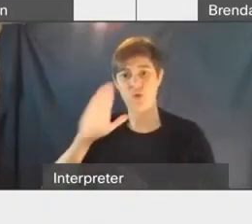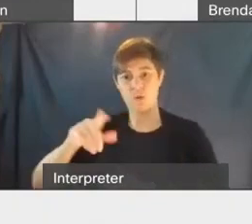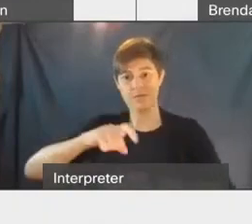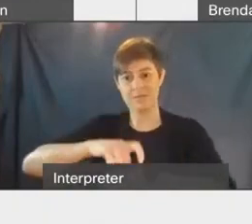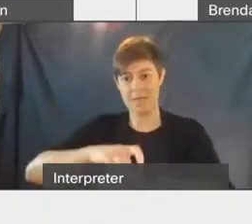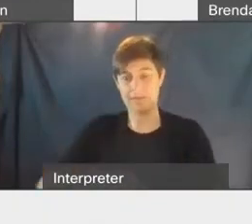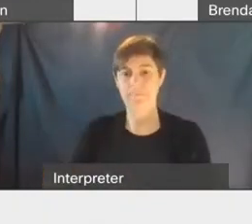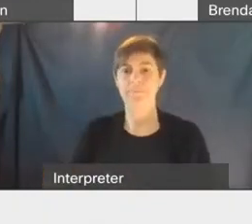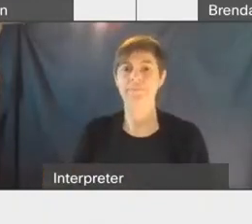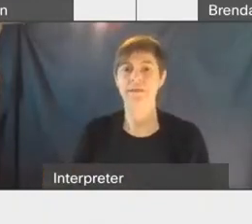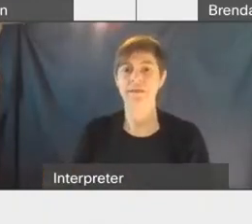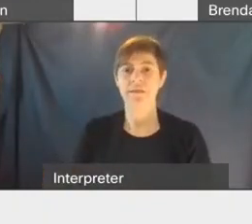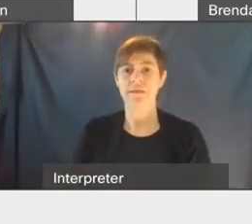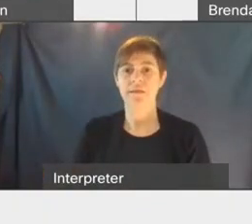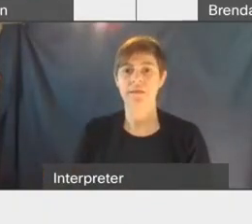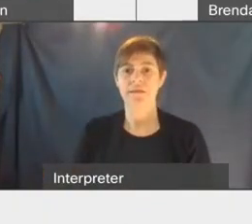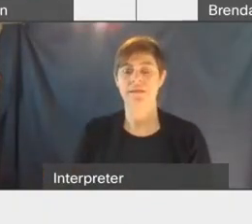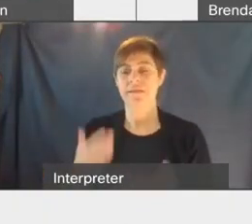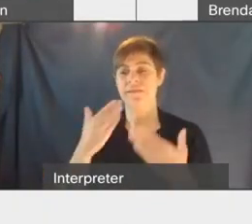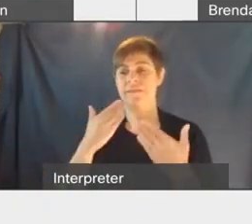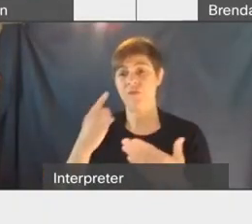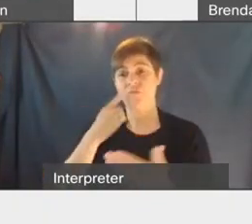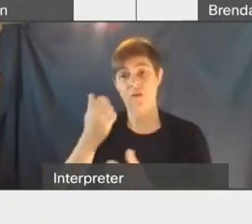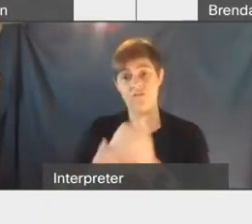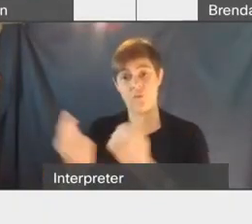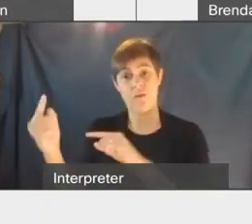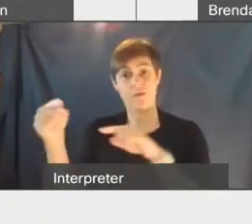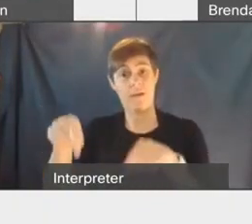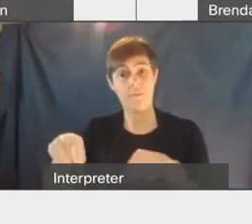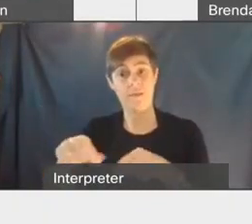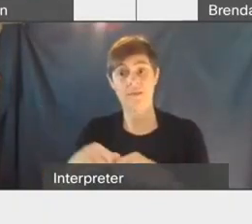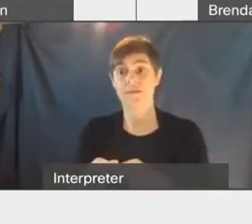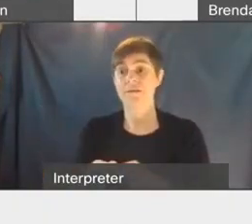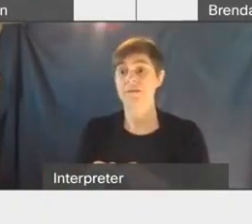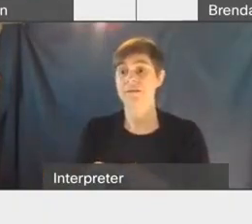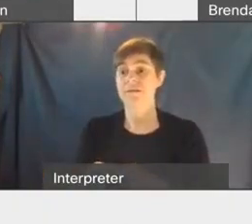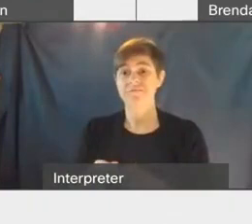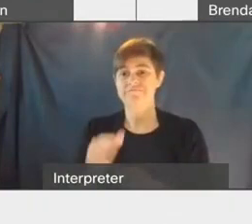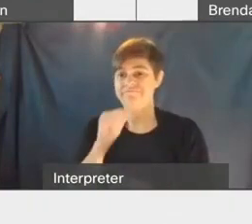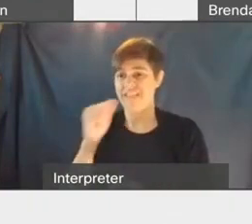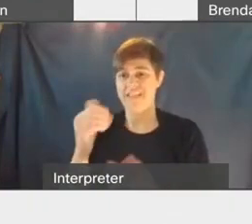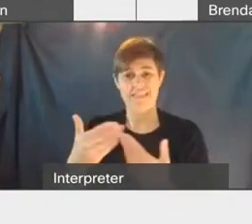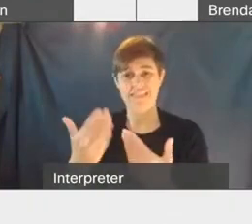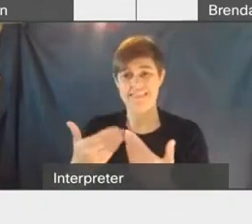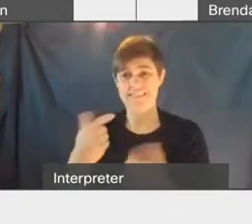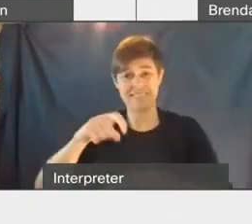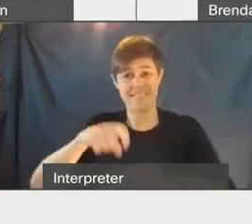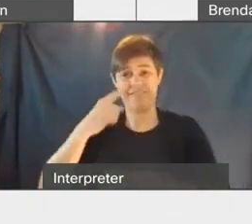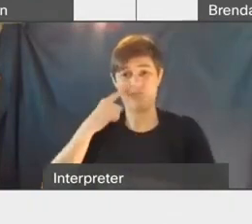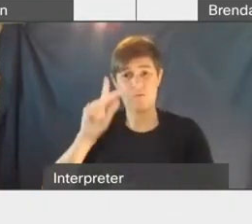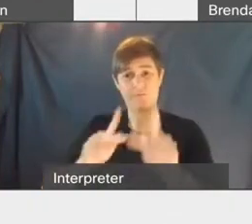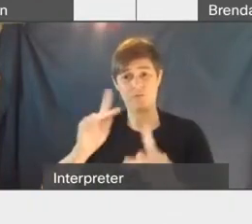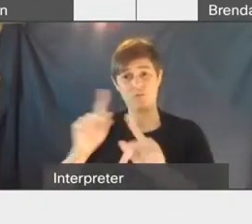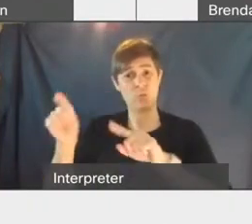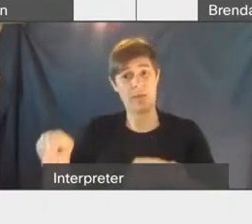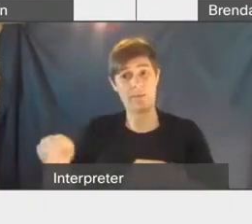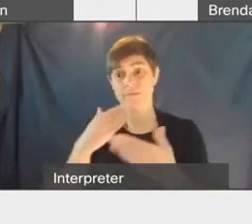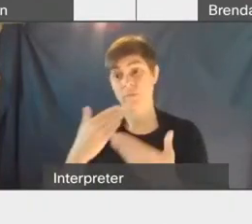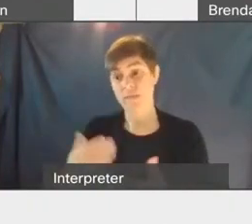particularly I wanted to thank everybody who managed to come today because this was not at a very convenient time. So thanks.